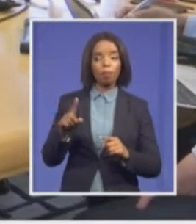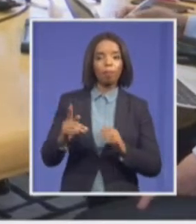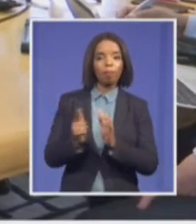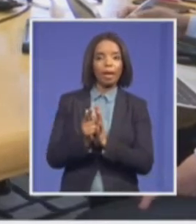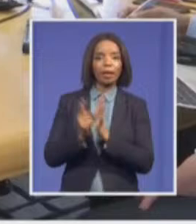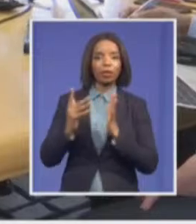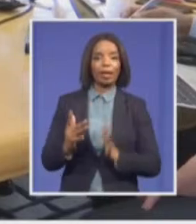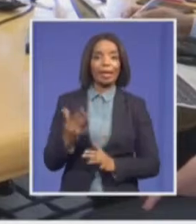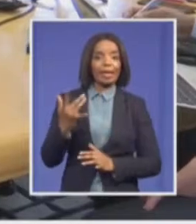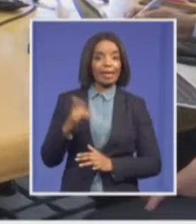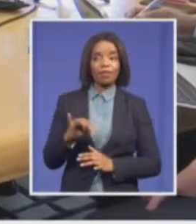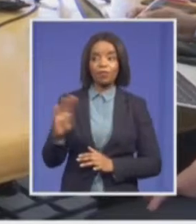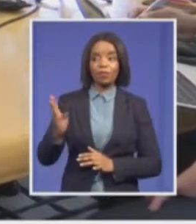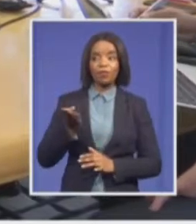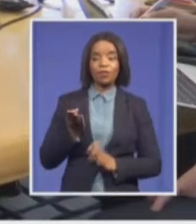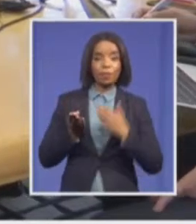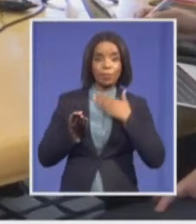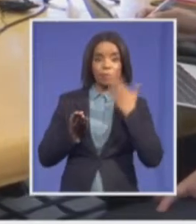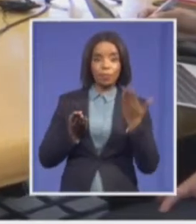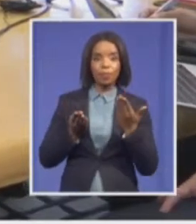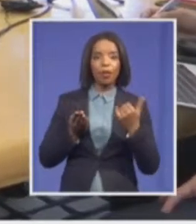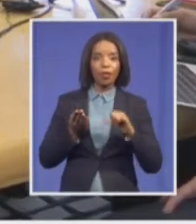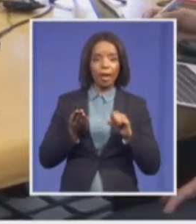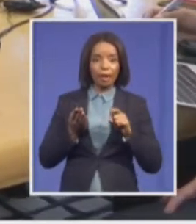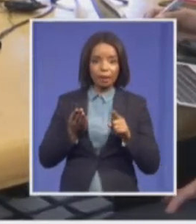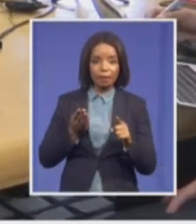Yeah, just